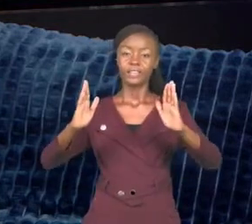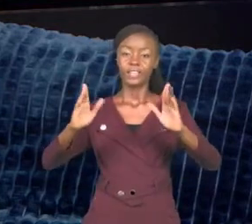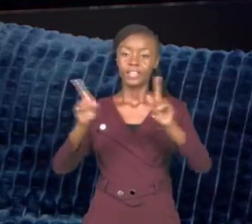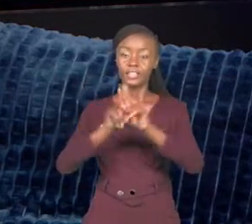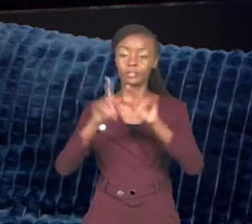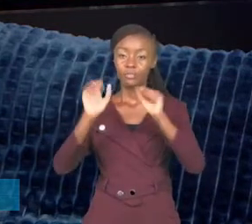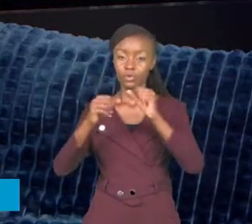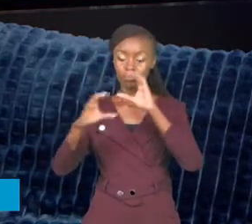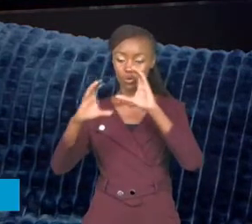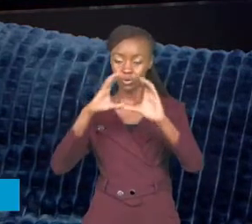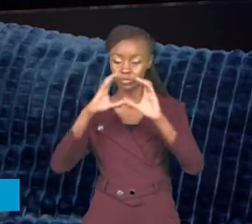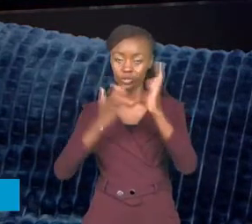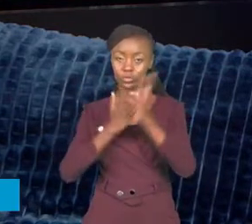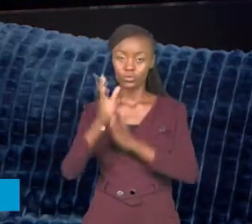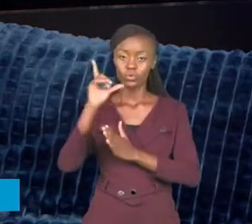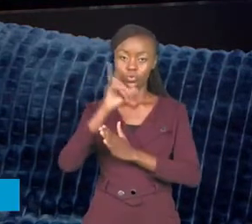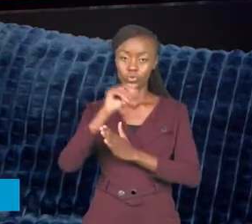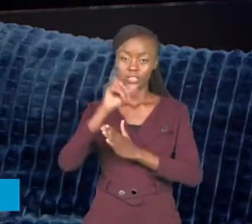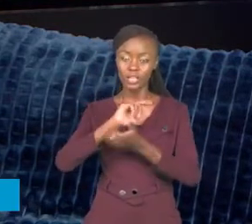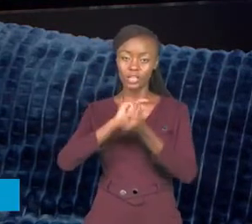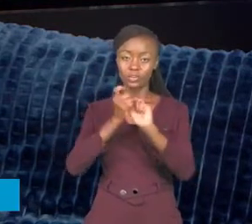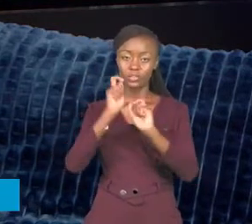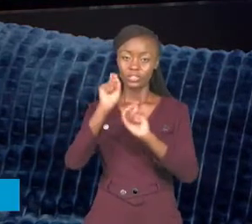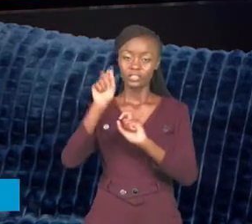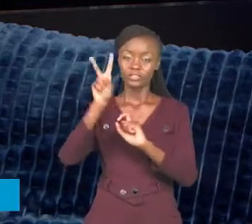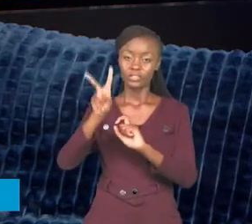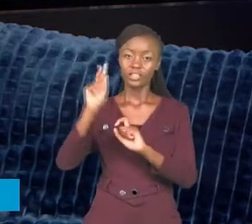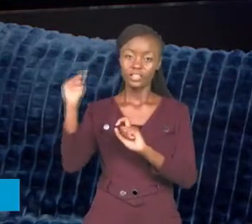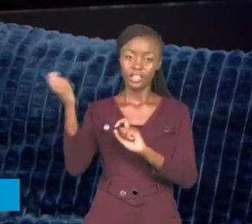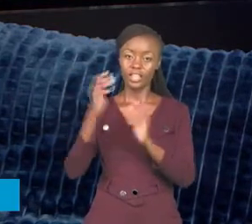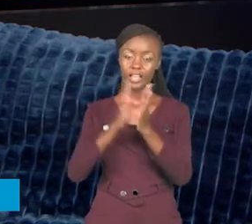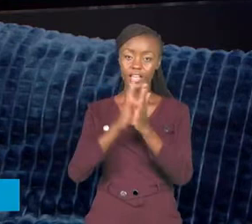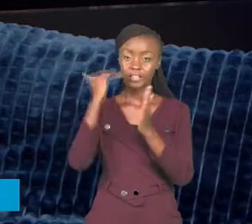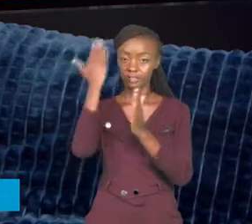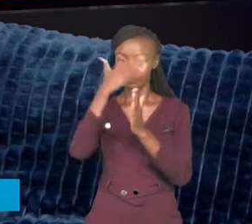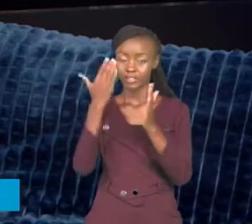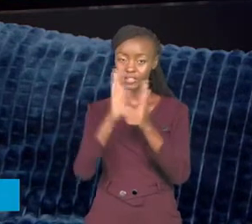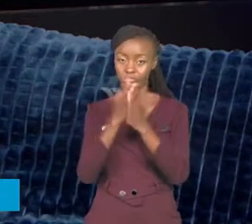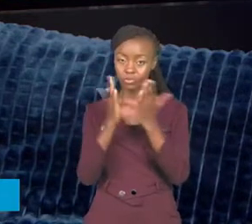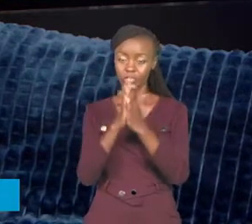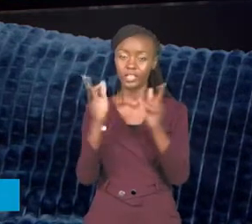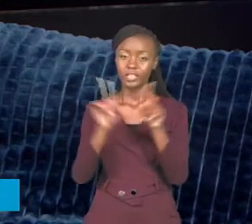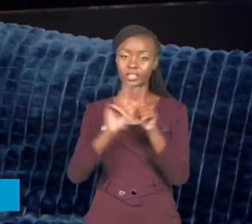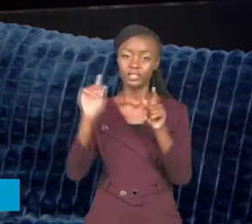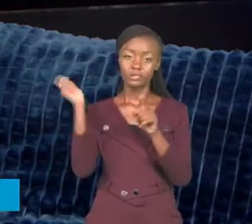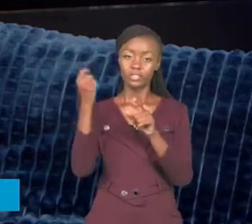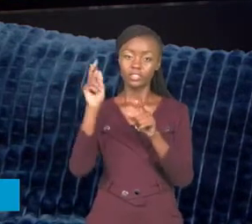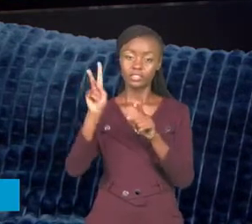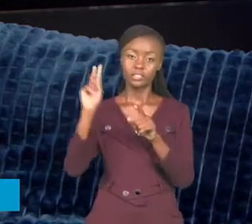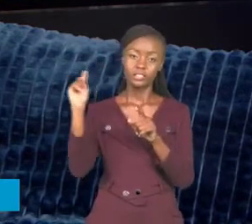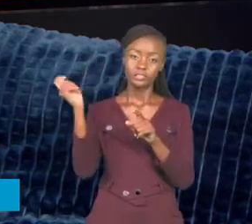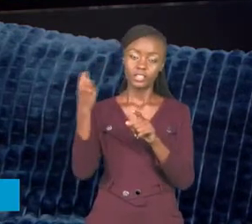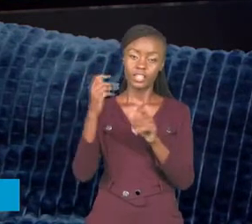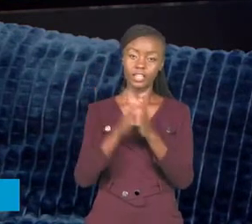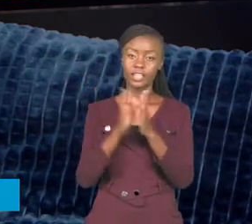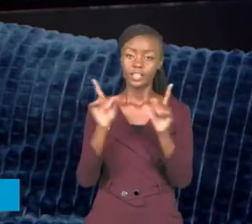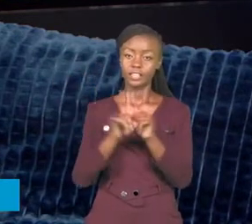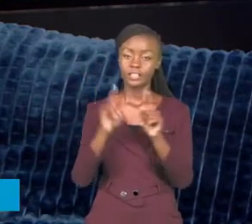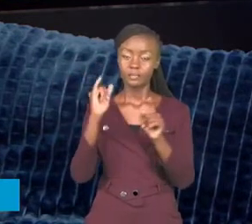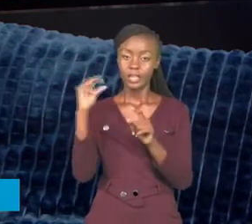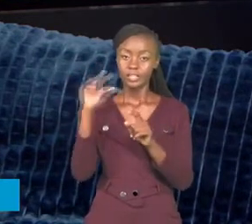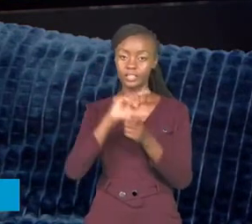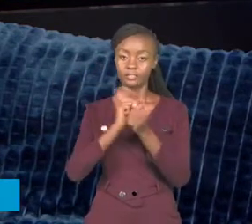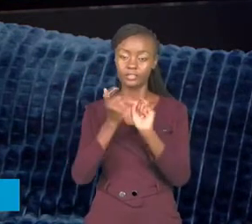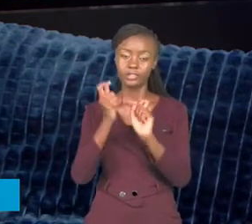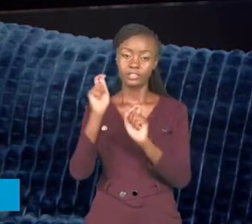social media. On Twitter, you can find us at Switch TV Kenya, and Facebook, the same thing, Switch TV Kenya, Instagram, Switch TV KE. And of course, we'll be sampling